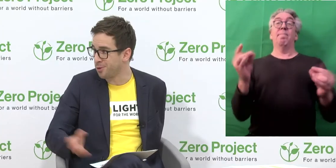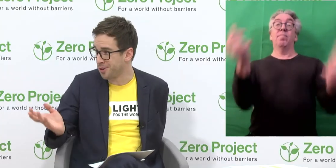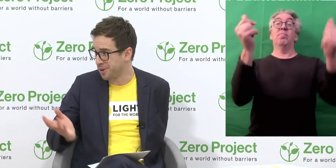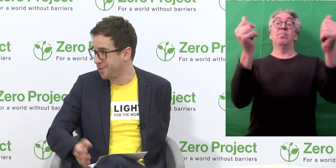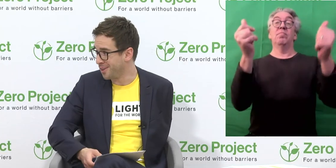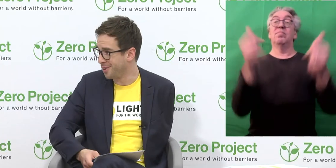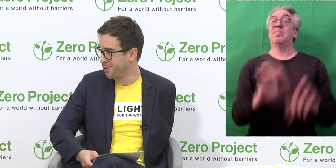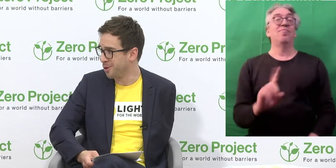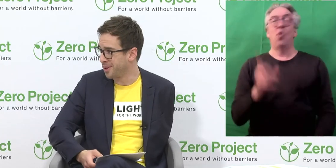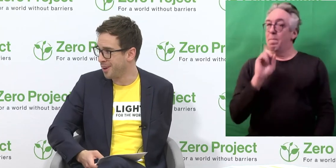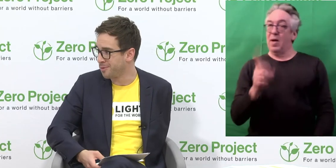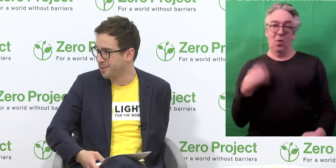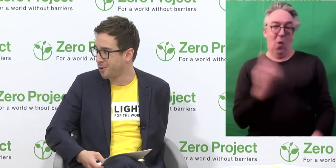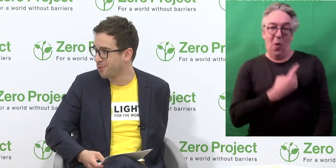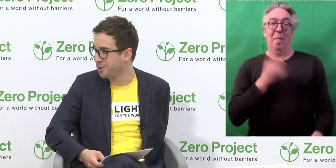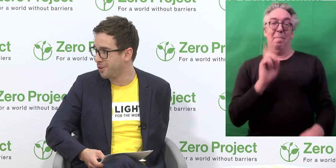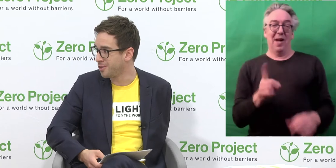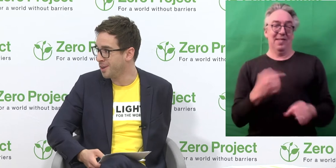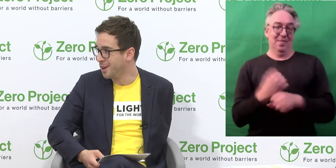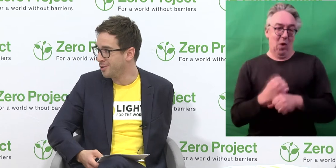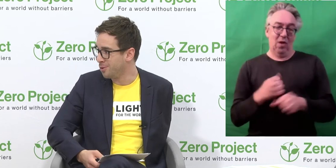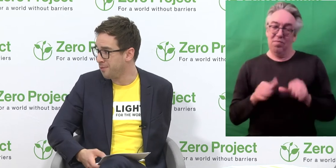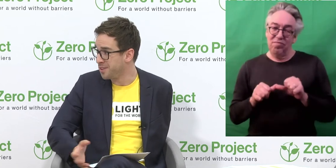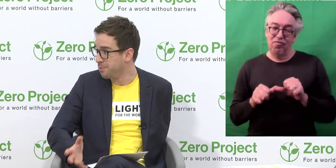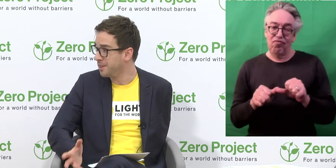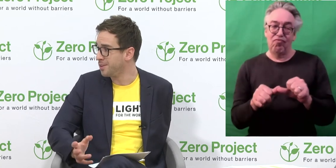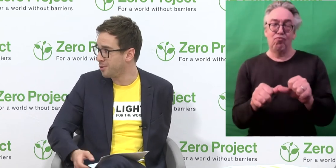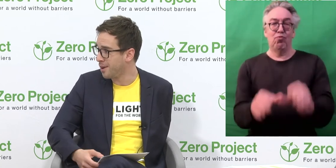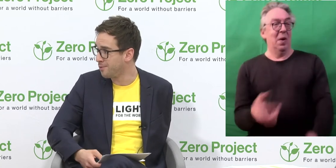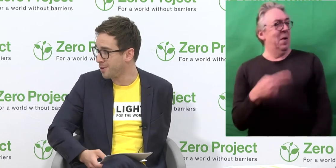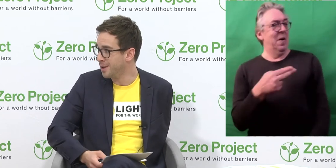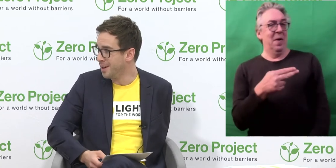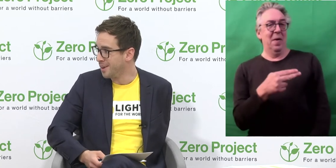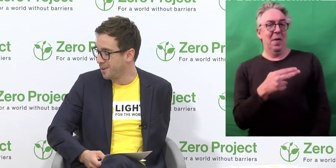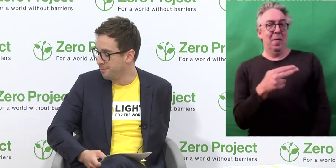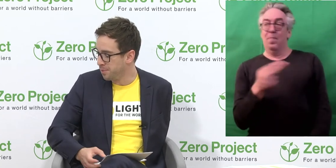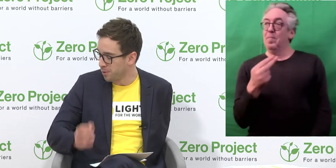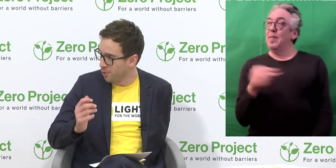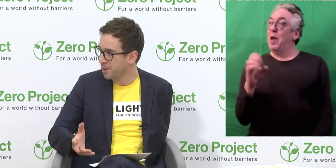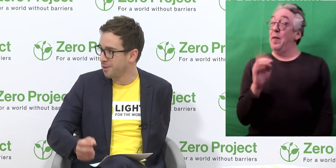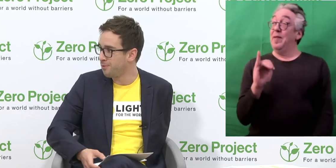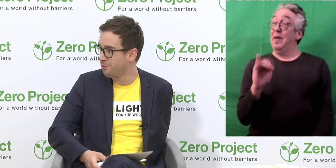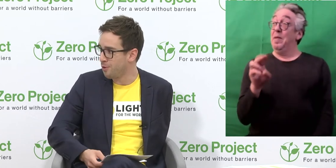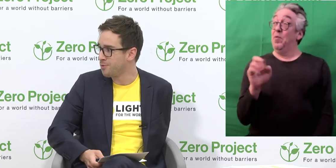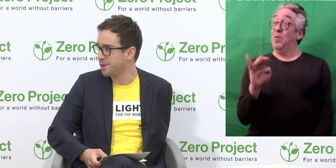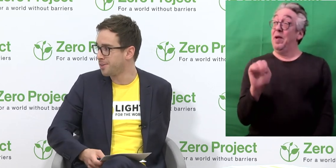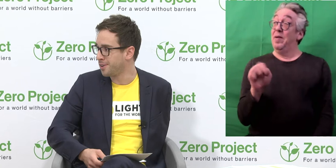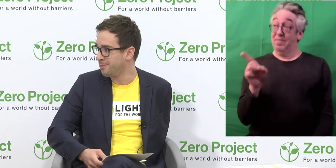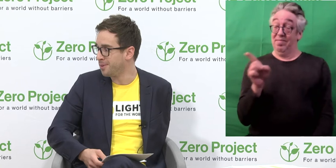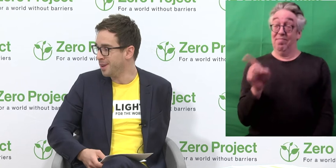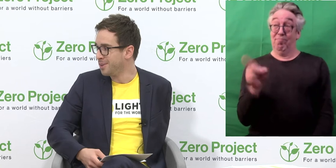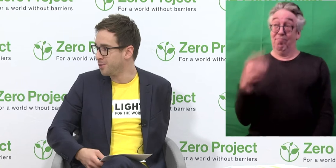is important, especially you knowing Heidemarie from communications, to have visibility, to have people going